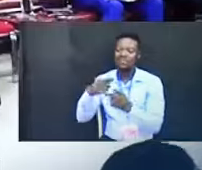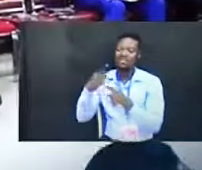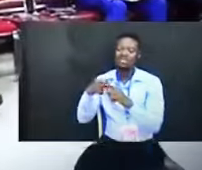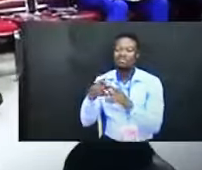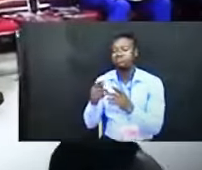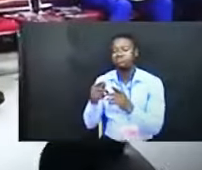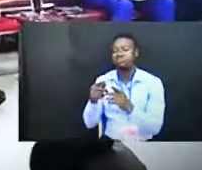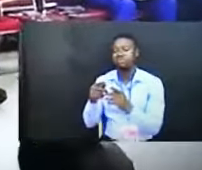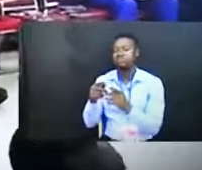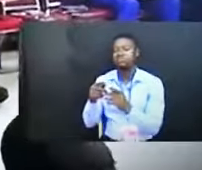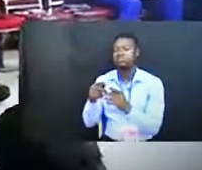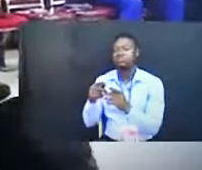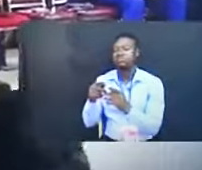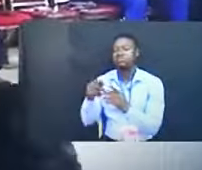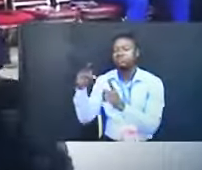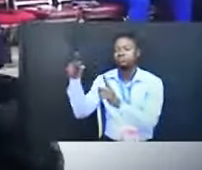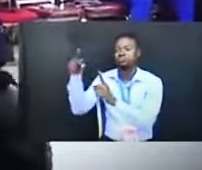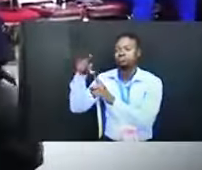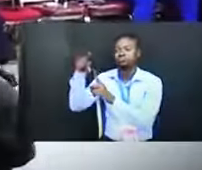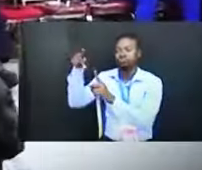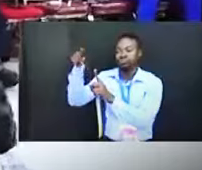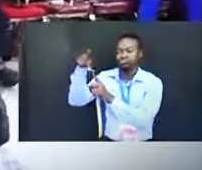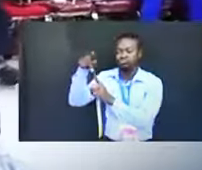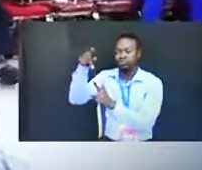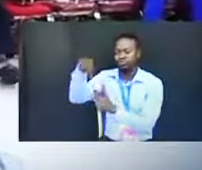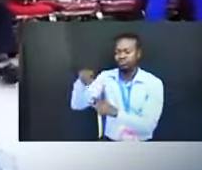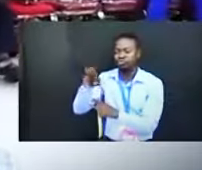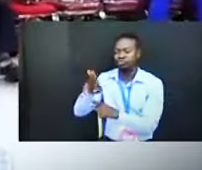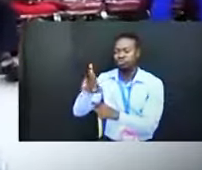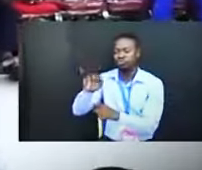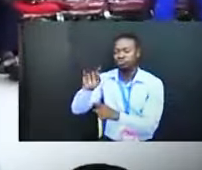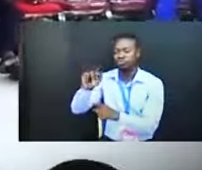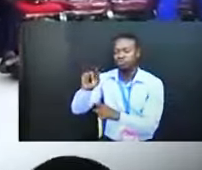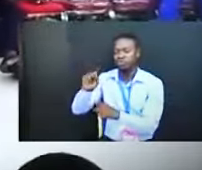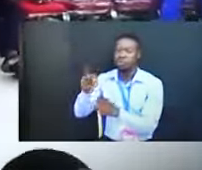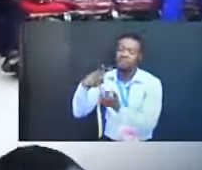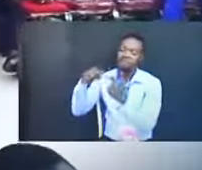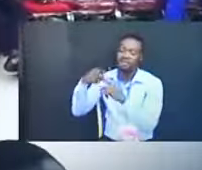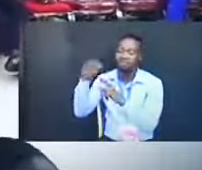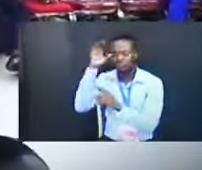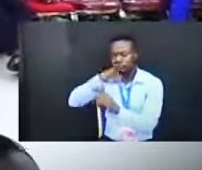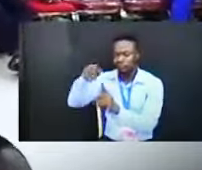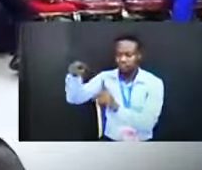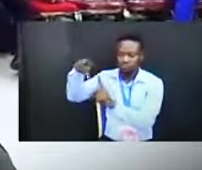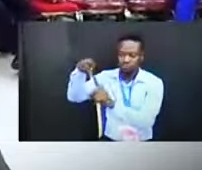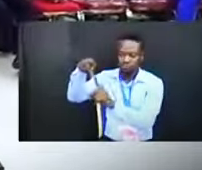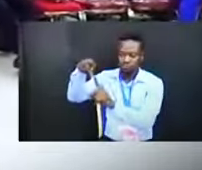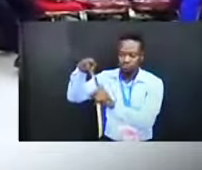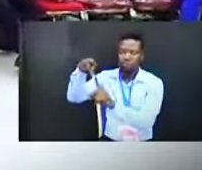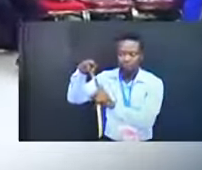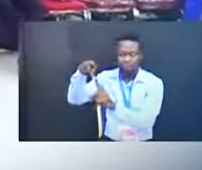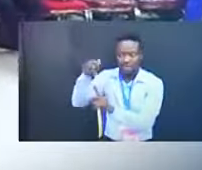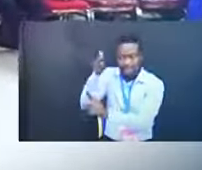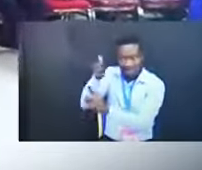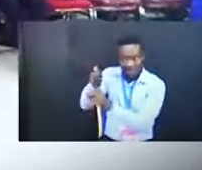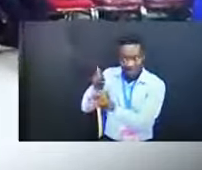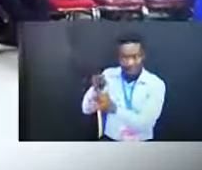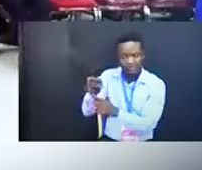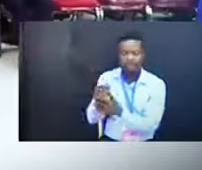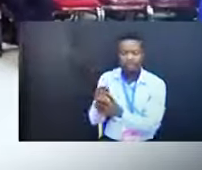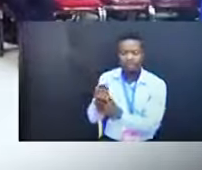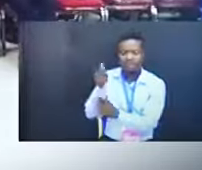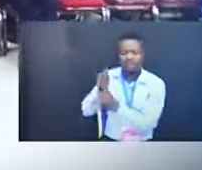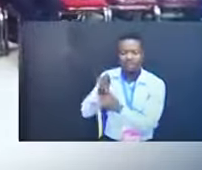northern English colony in the New World. At those days, the New World was the opening up of the Americas. They ran away